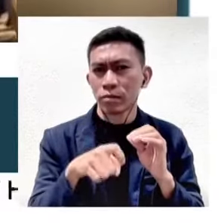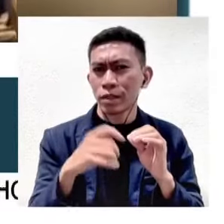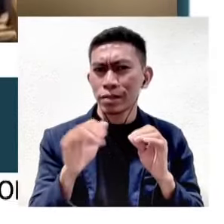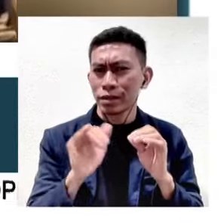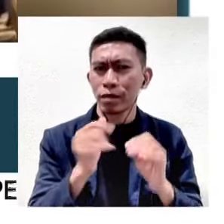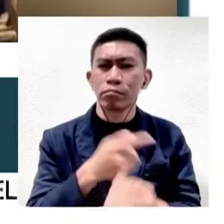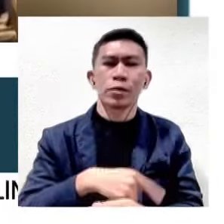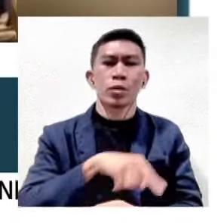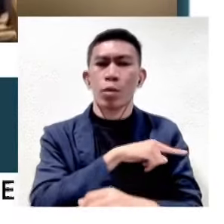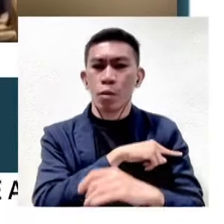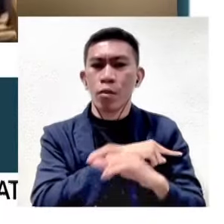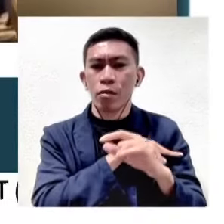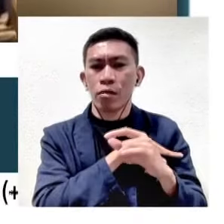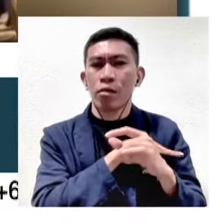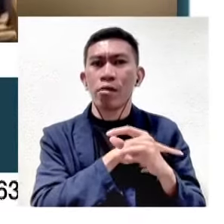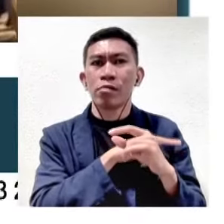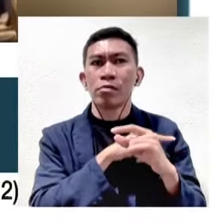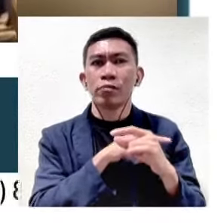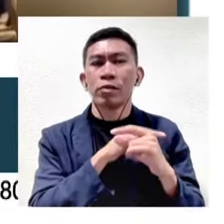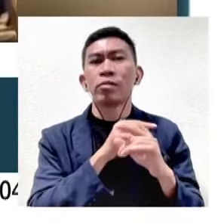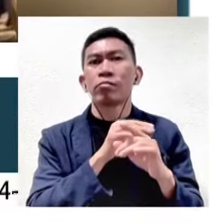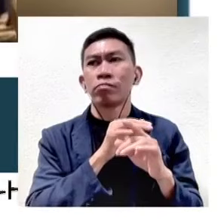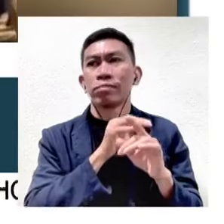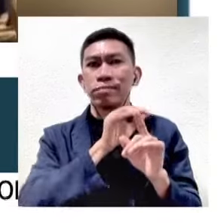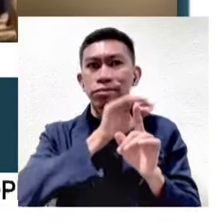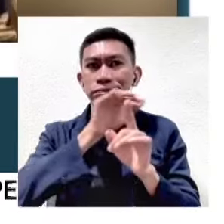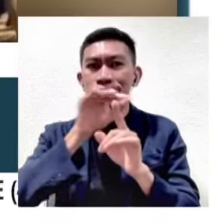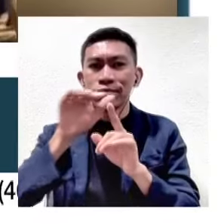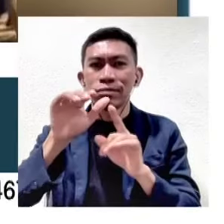fostering alliances with other countries. Okay.